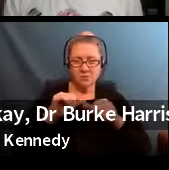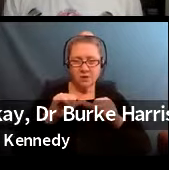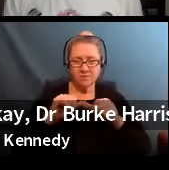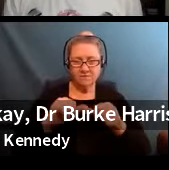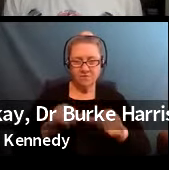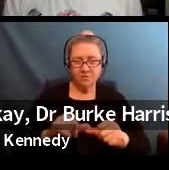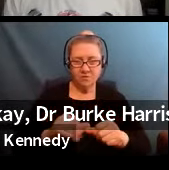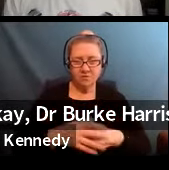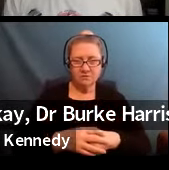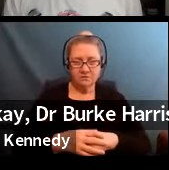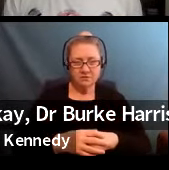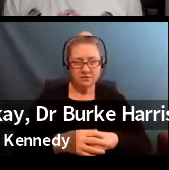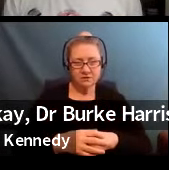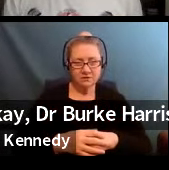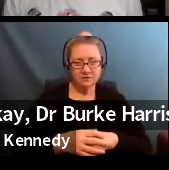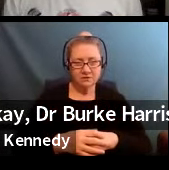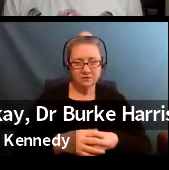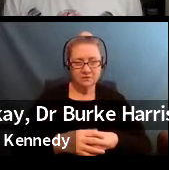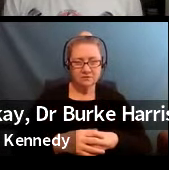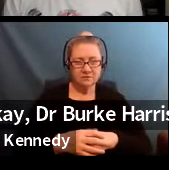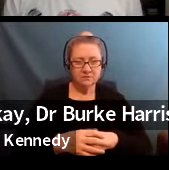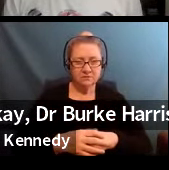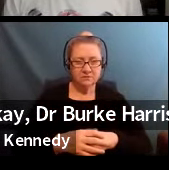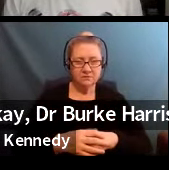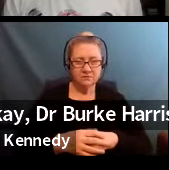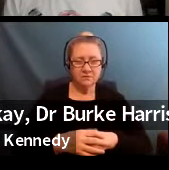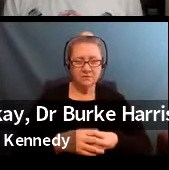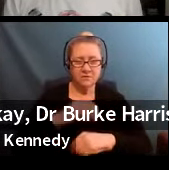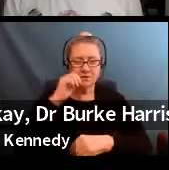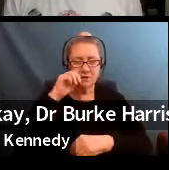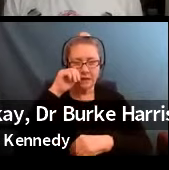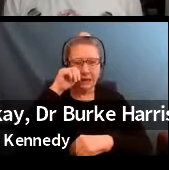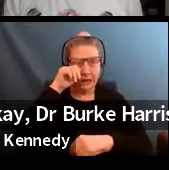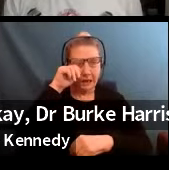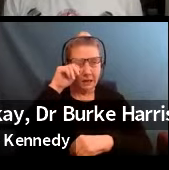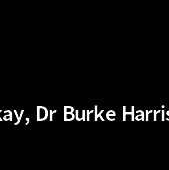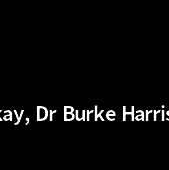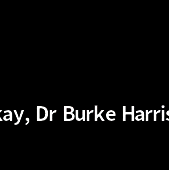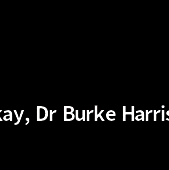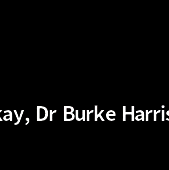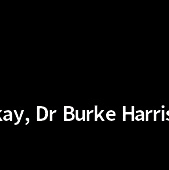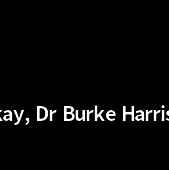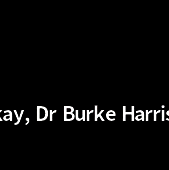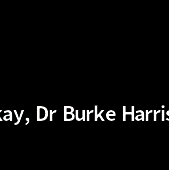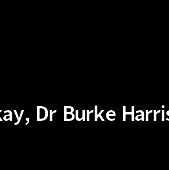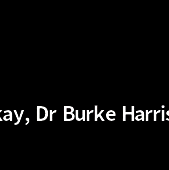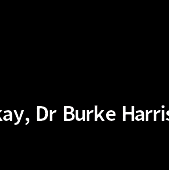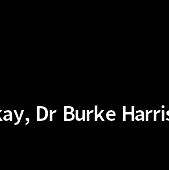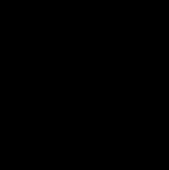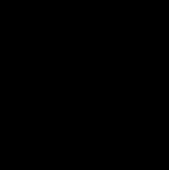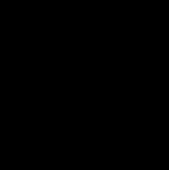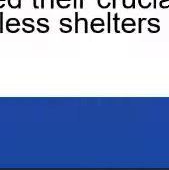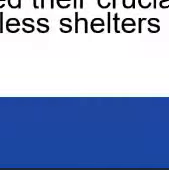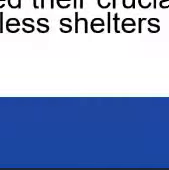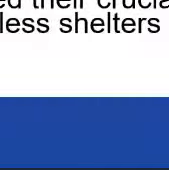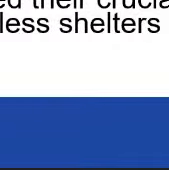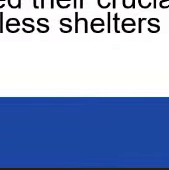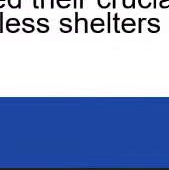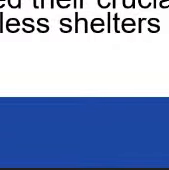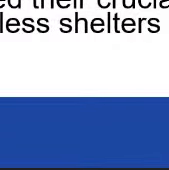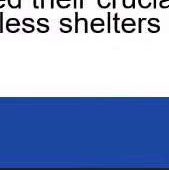we could go ahead and bring up the next slide. So if you all will recall at our last meeting, we